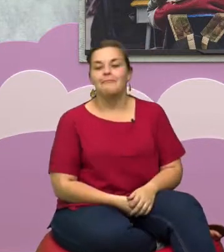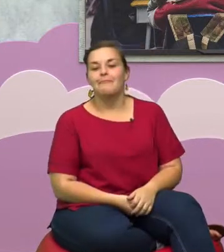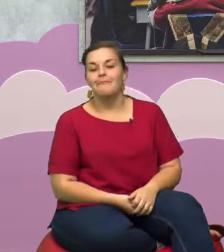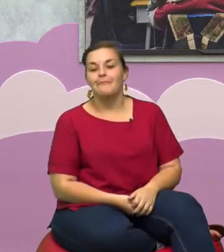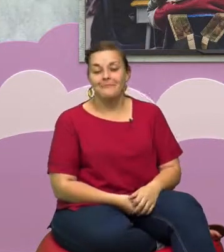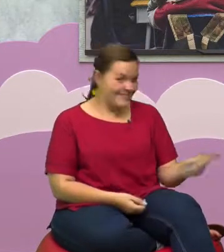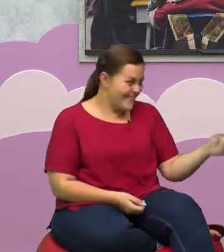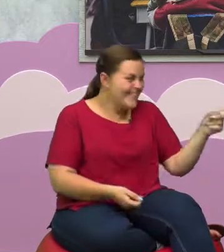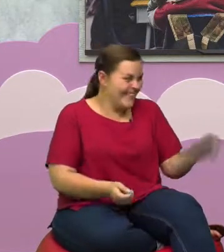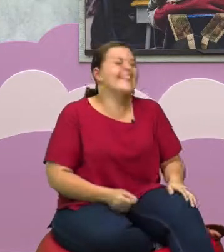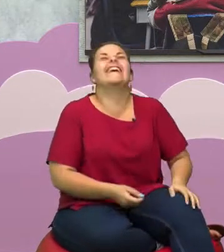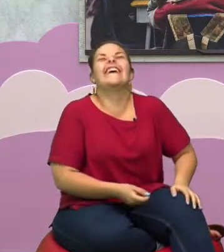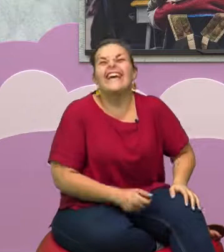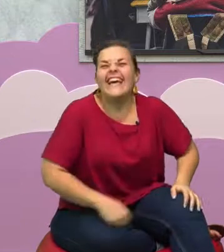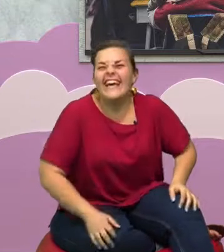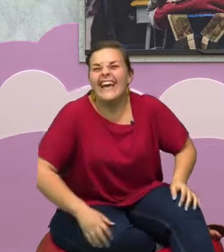A trolley.